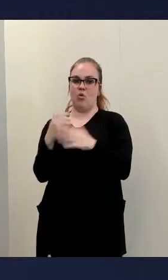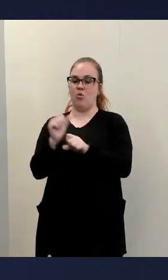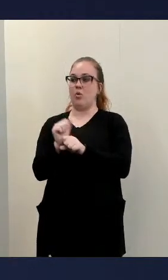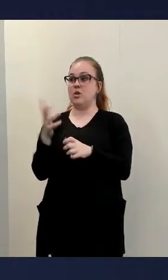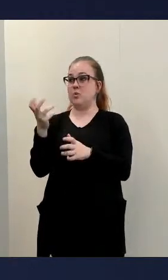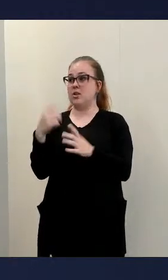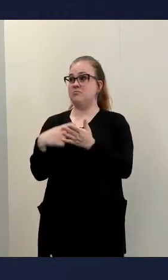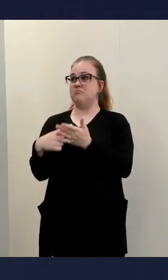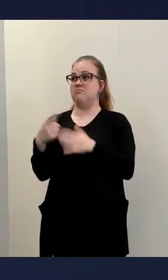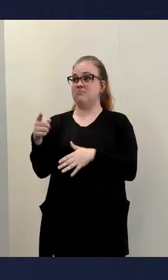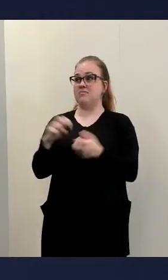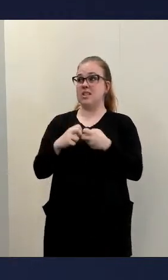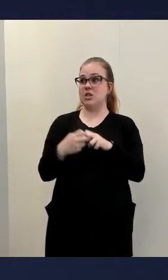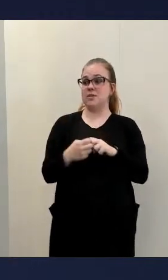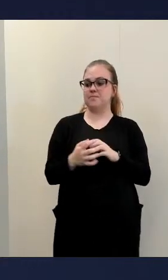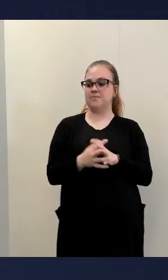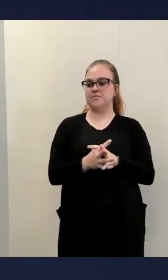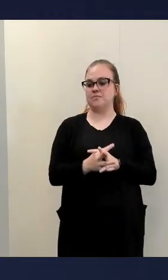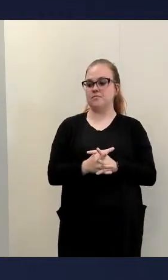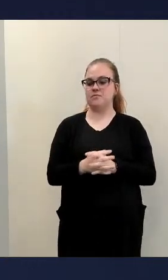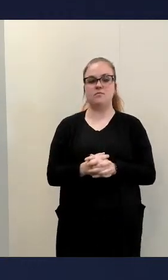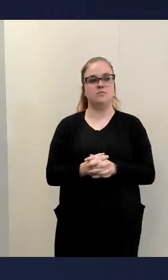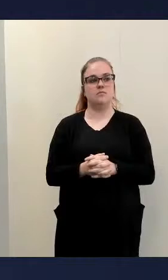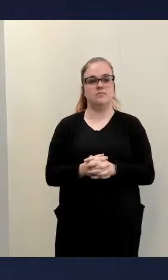talk about that issue?